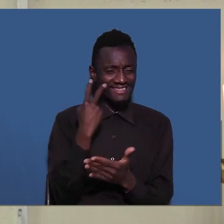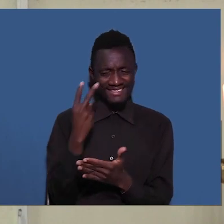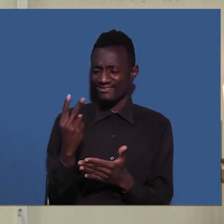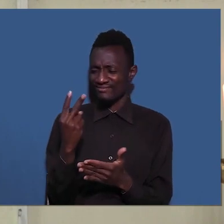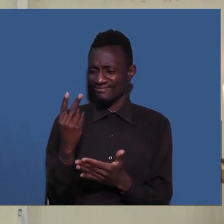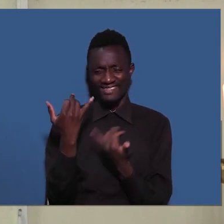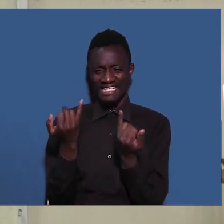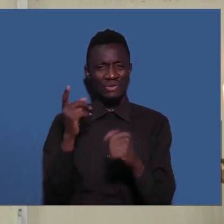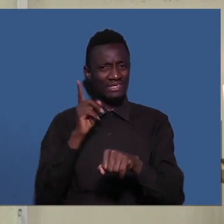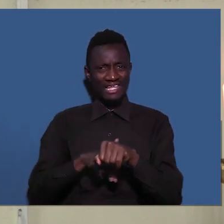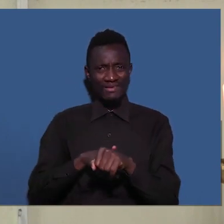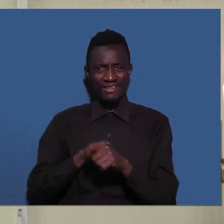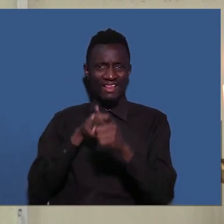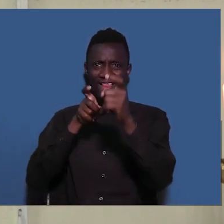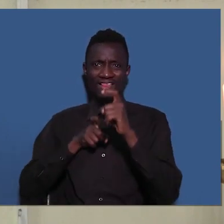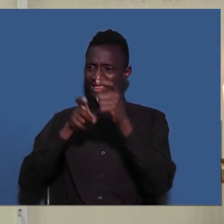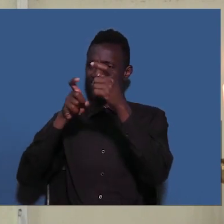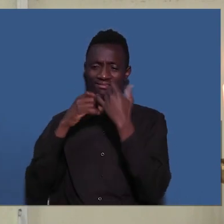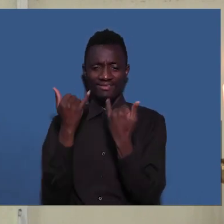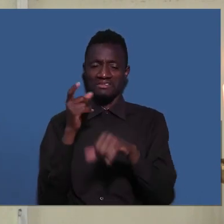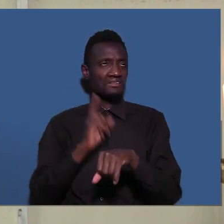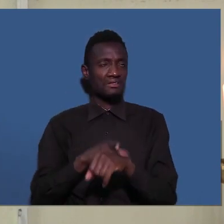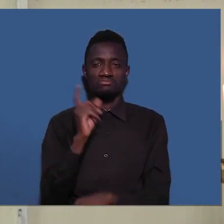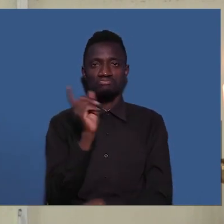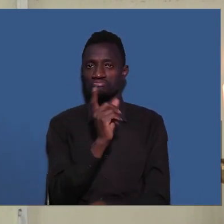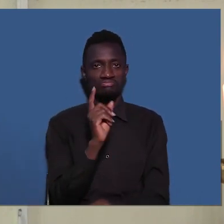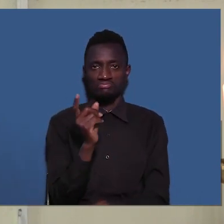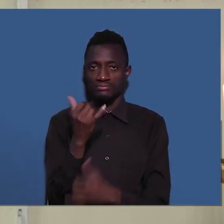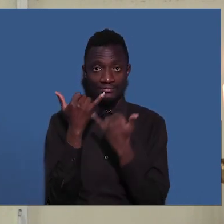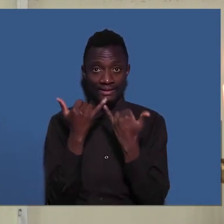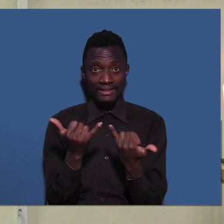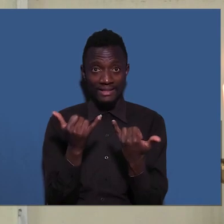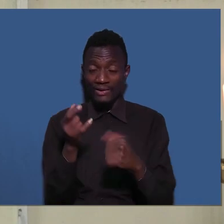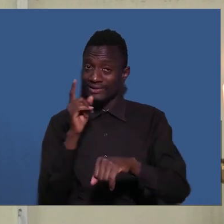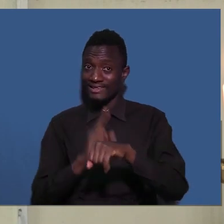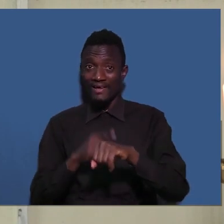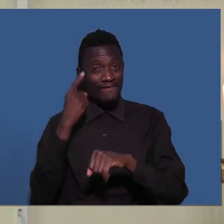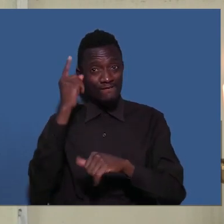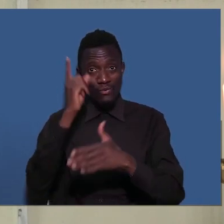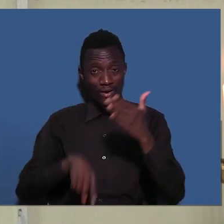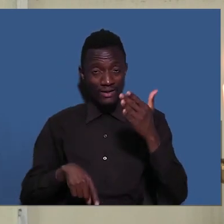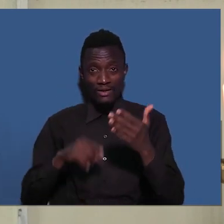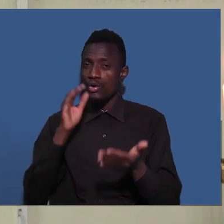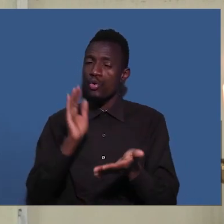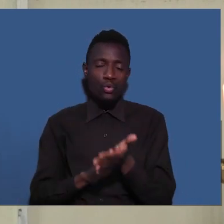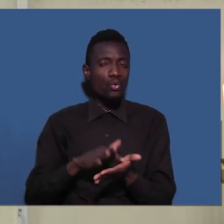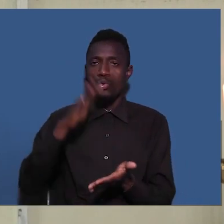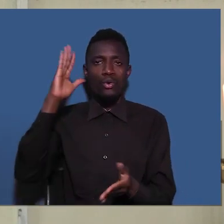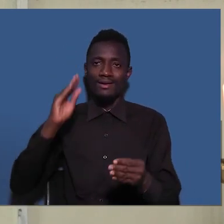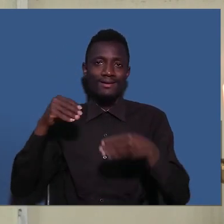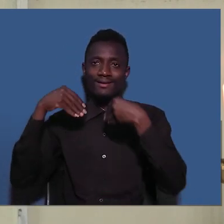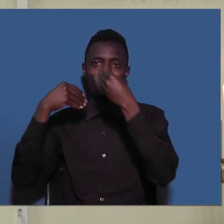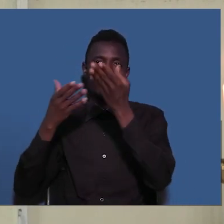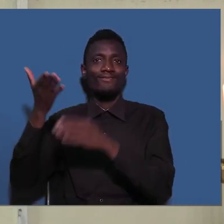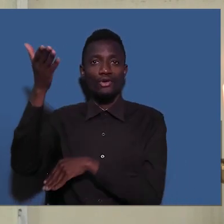receive gifts. It was the season to glorify God. And even